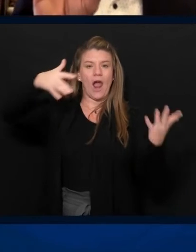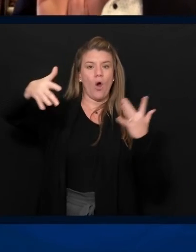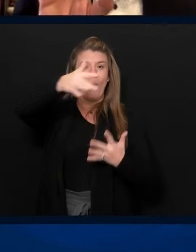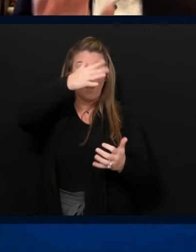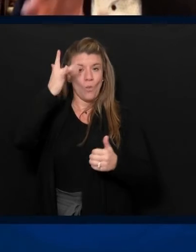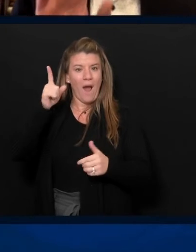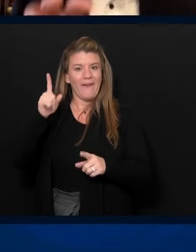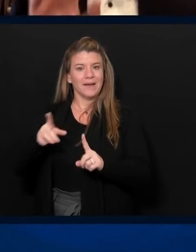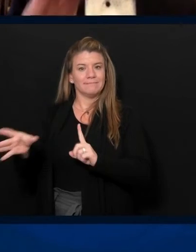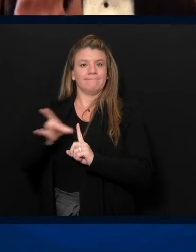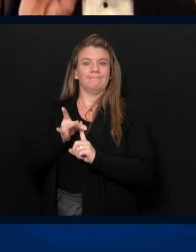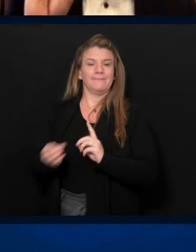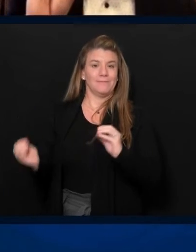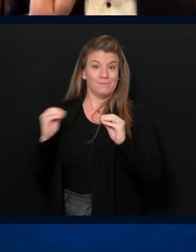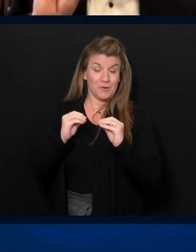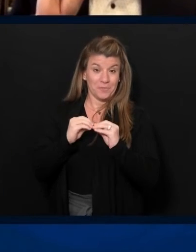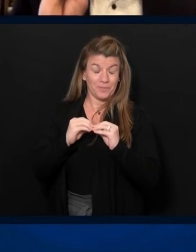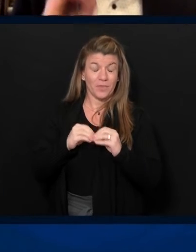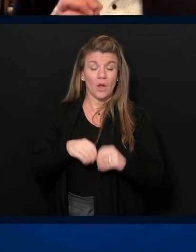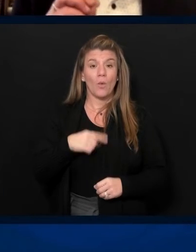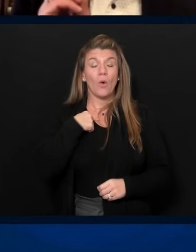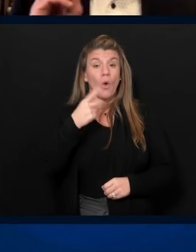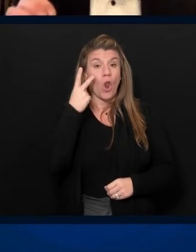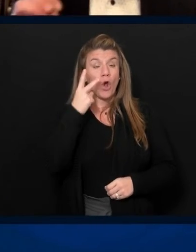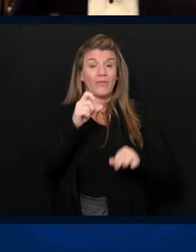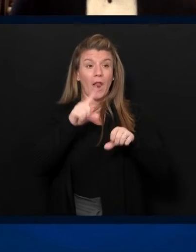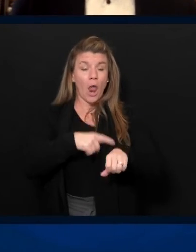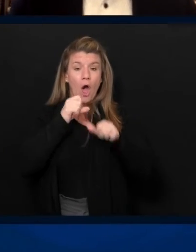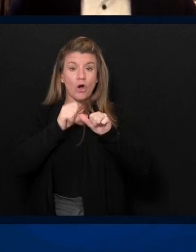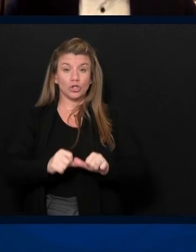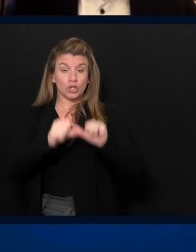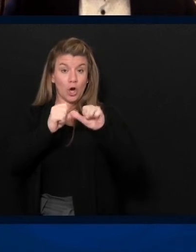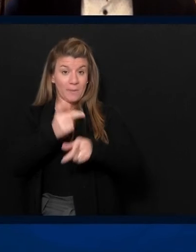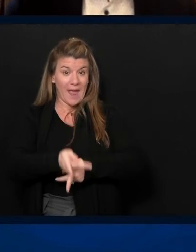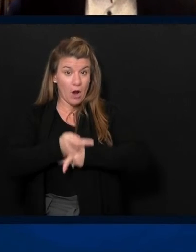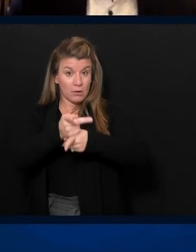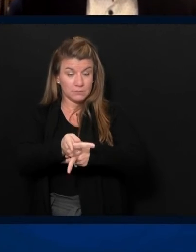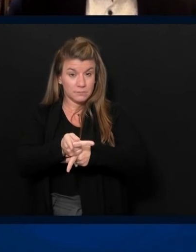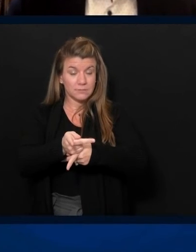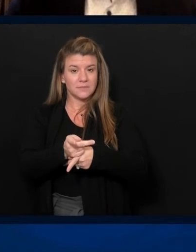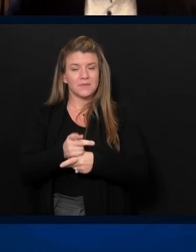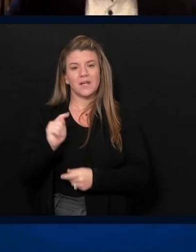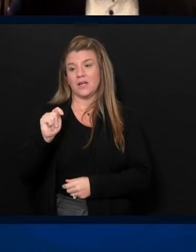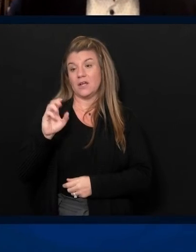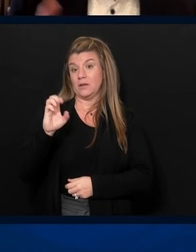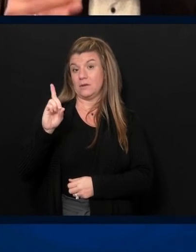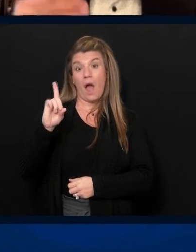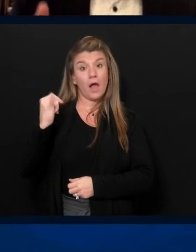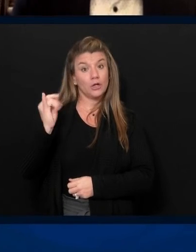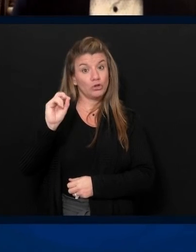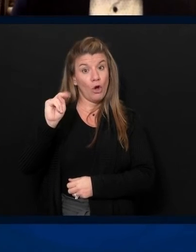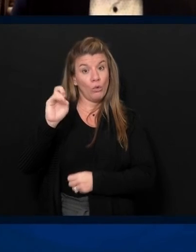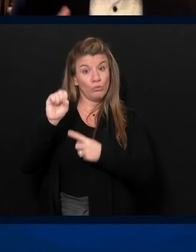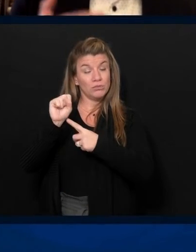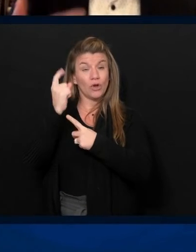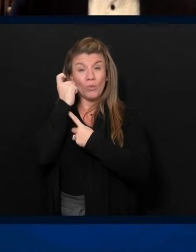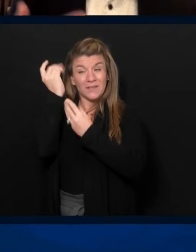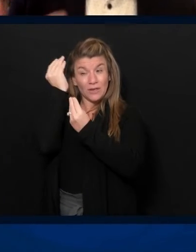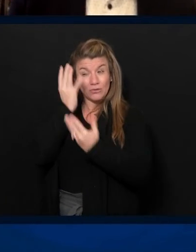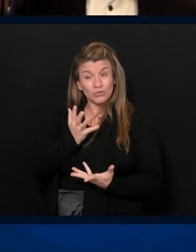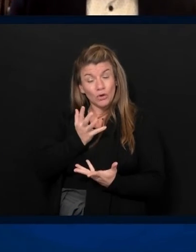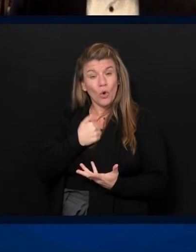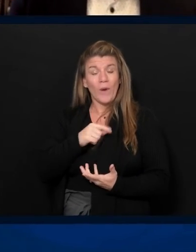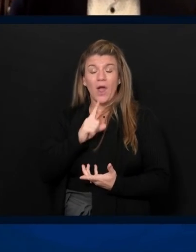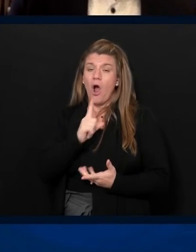We look at our long-term care industry, and as Todd Jones just told us, that we are